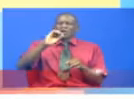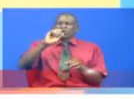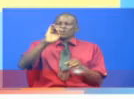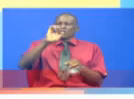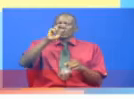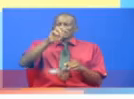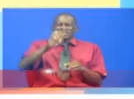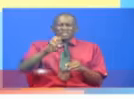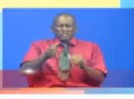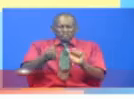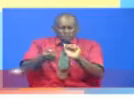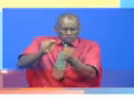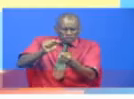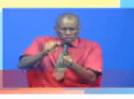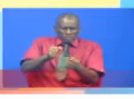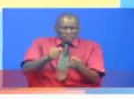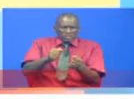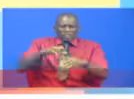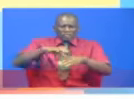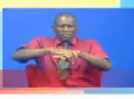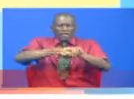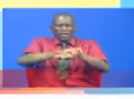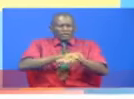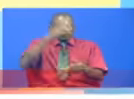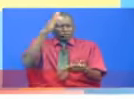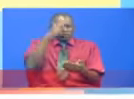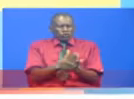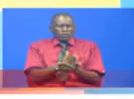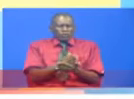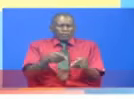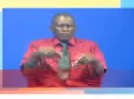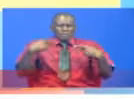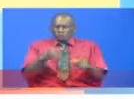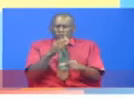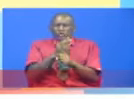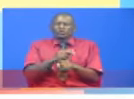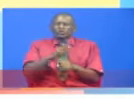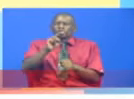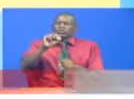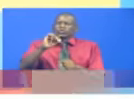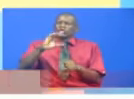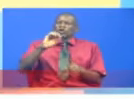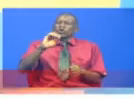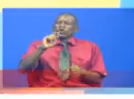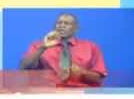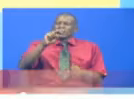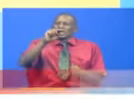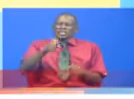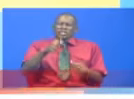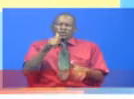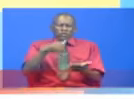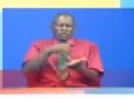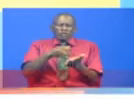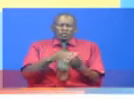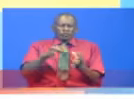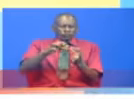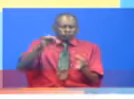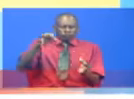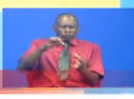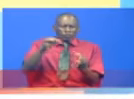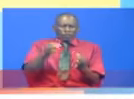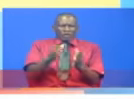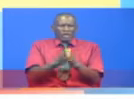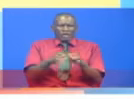therapy to break nicotine addiction. These include nicotine gum, nicotine